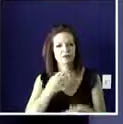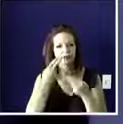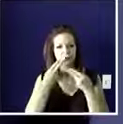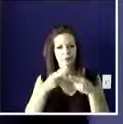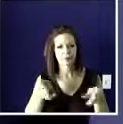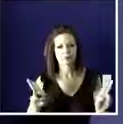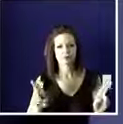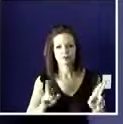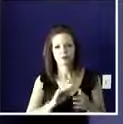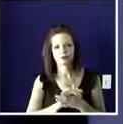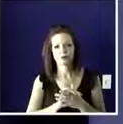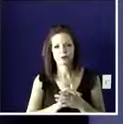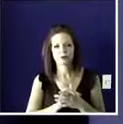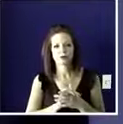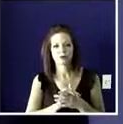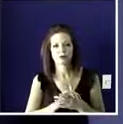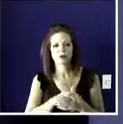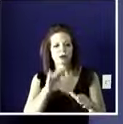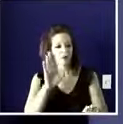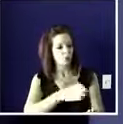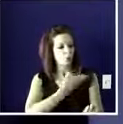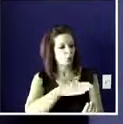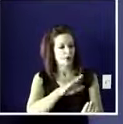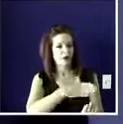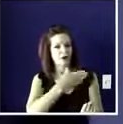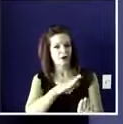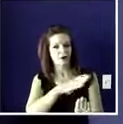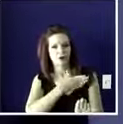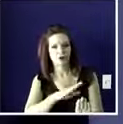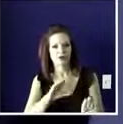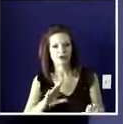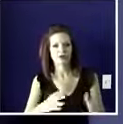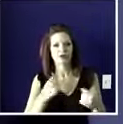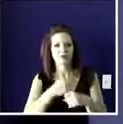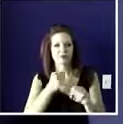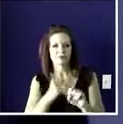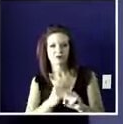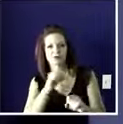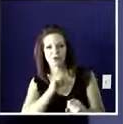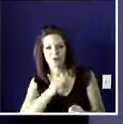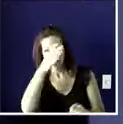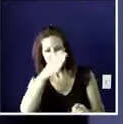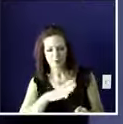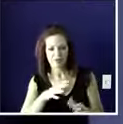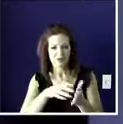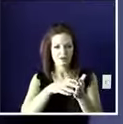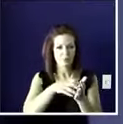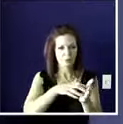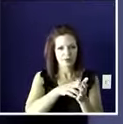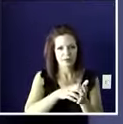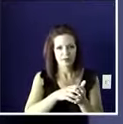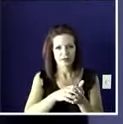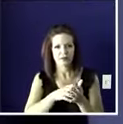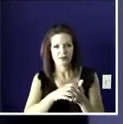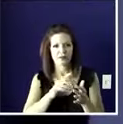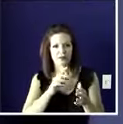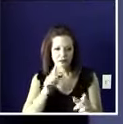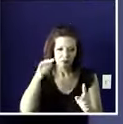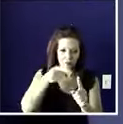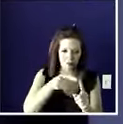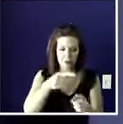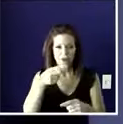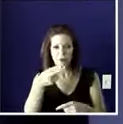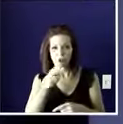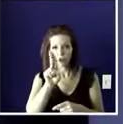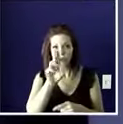human vulnerability at Mr. Bean's choir concerts that makes old men weep. It is the human element, people,